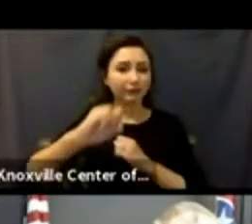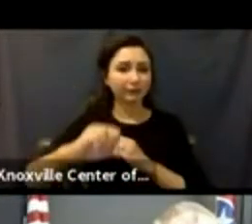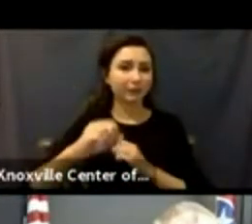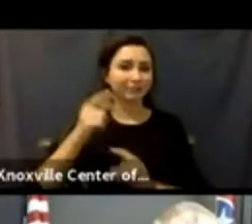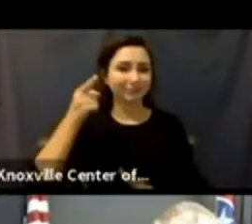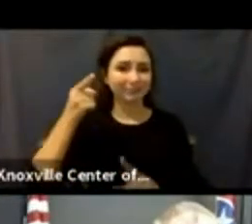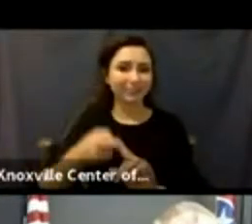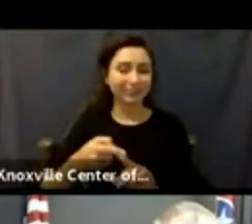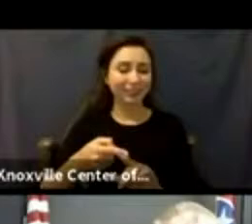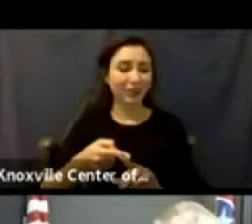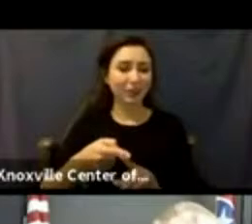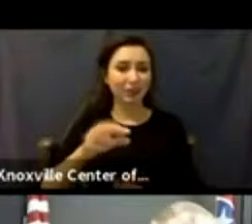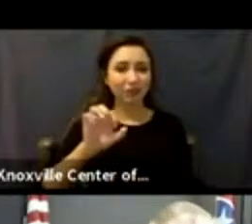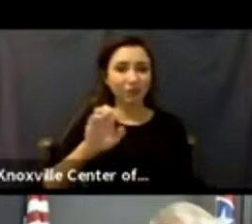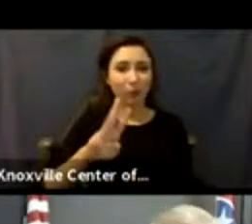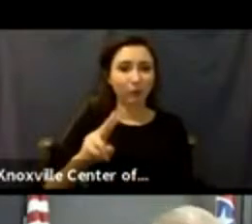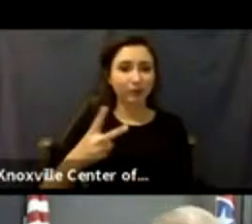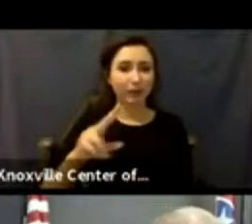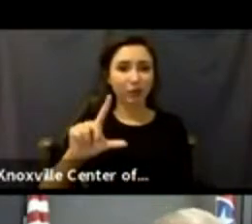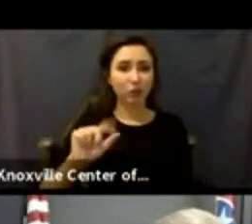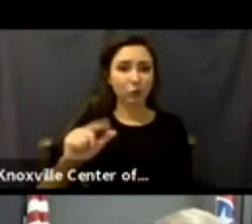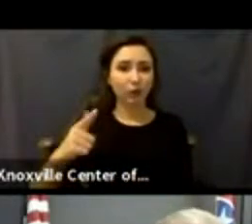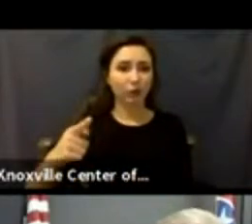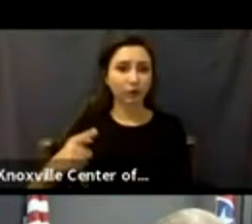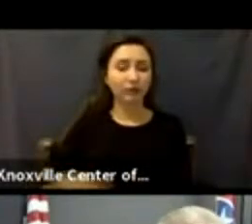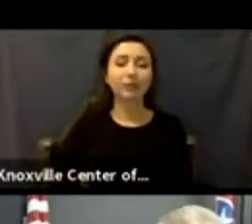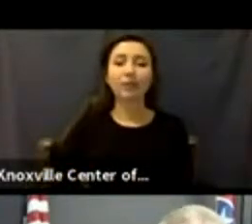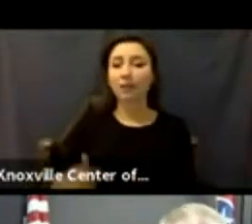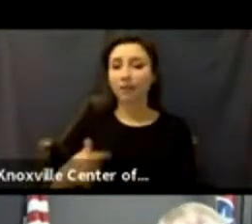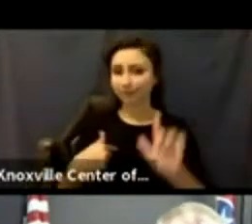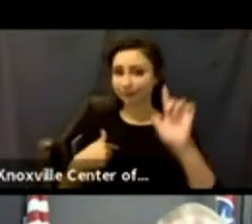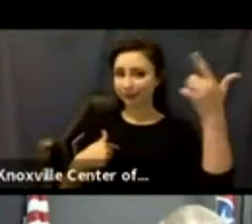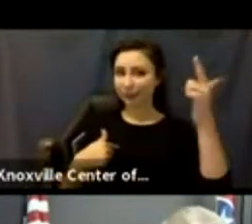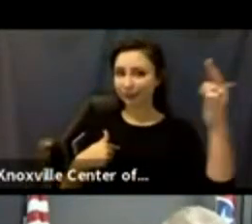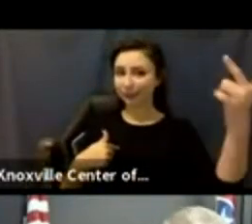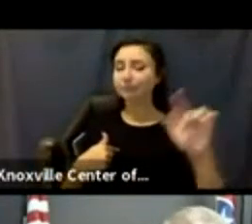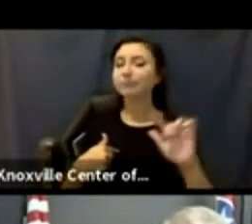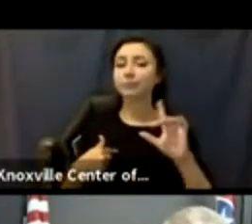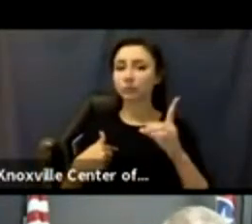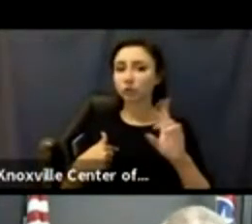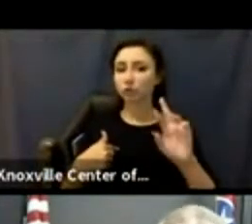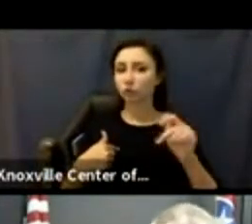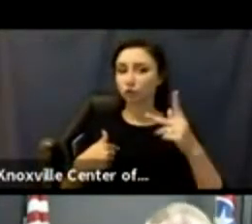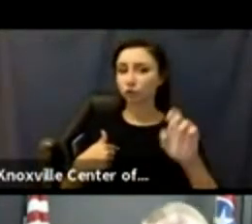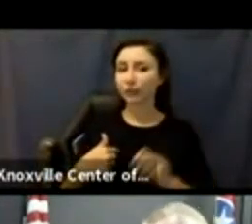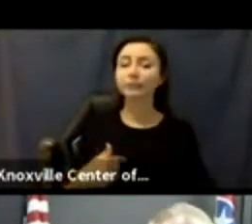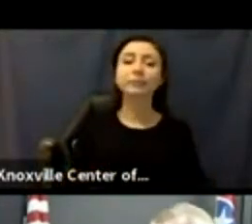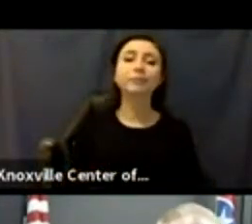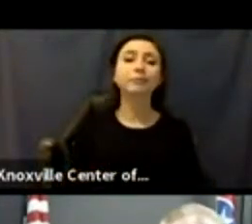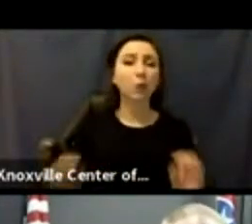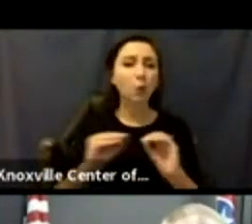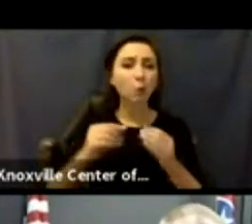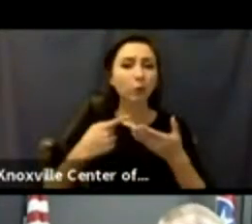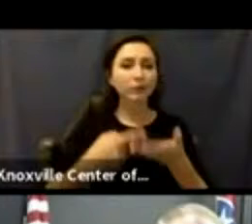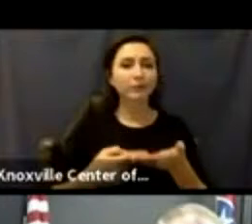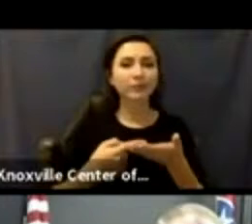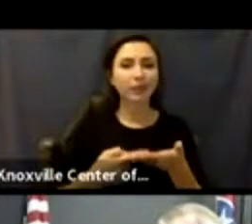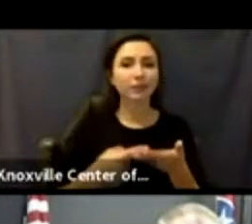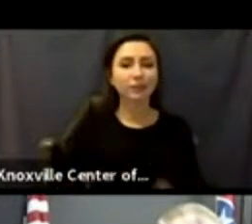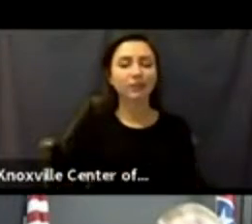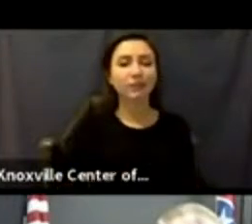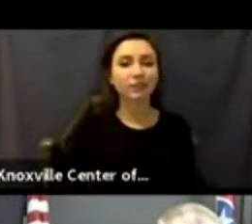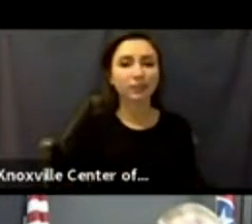2/4/2021. We have a motion. Is there a second? I'll second it. So we have a motion and a second. Further discussion